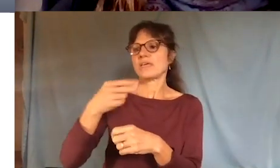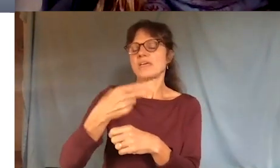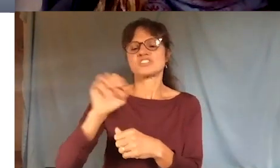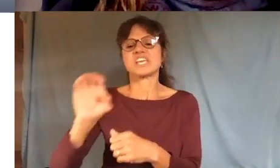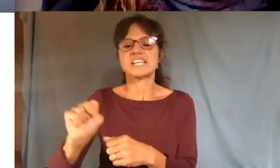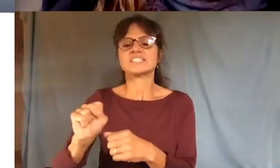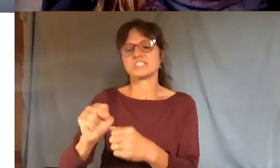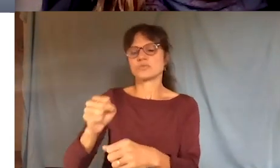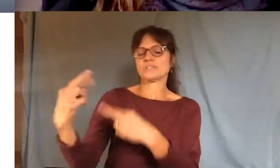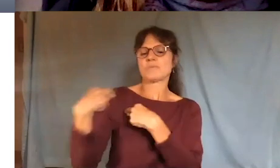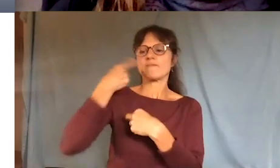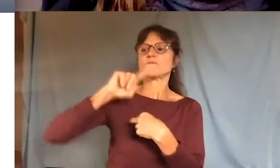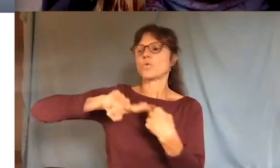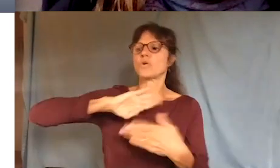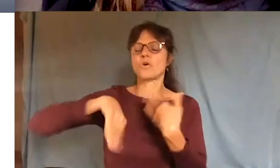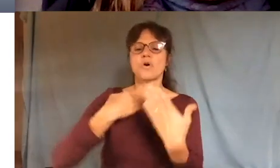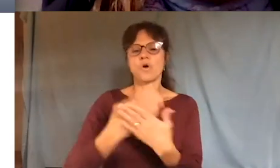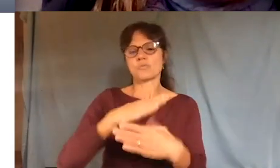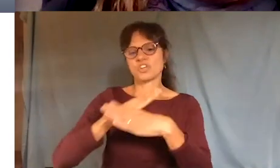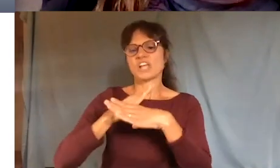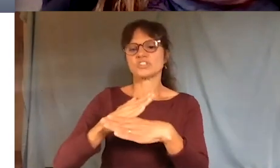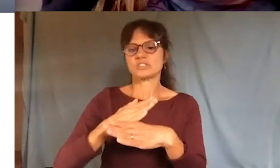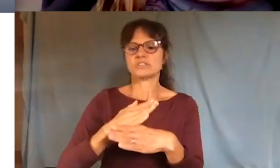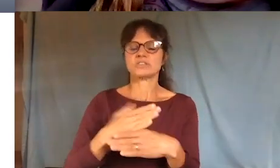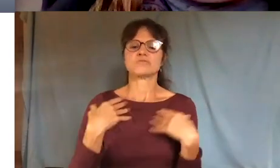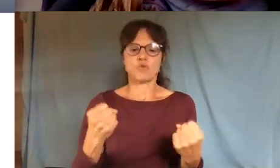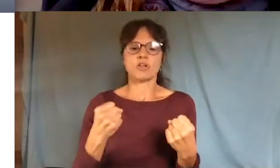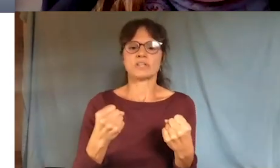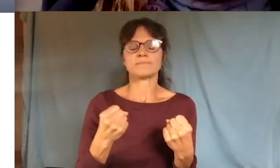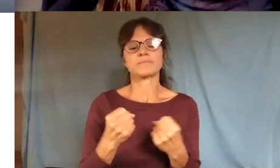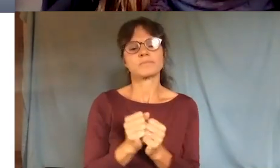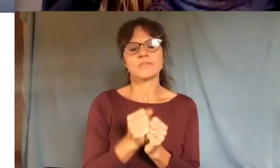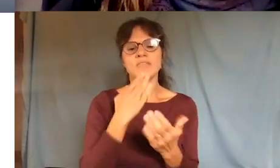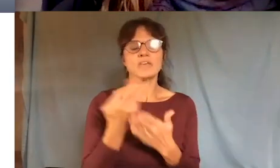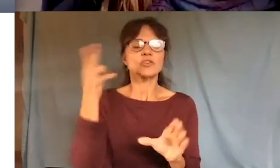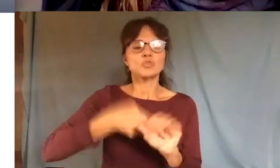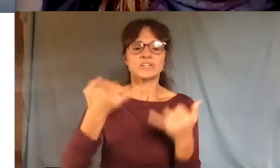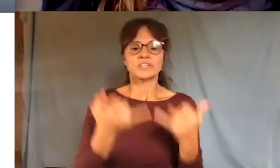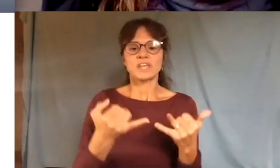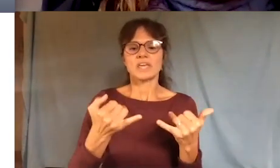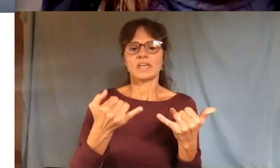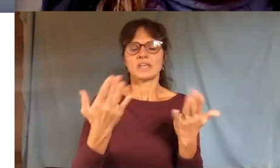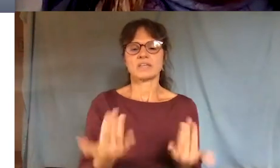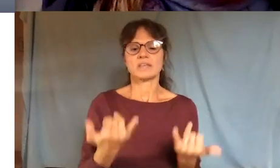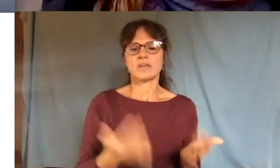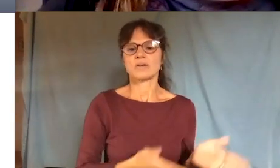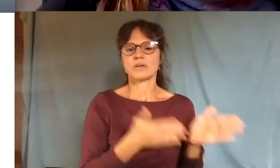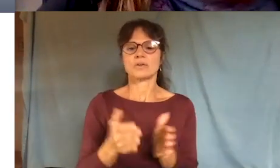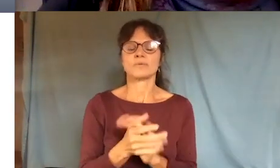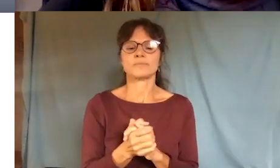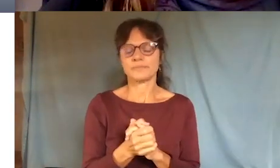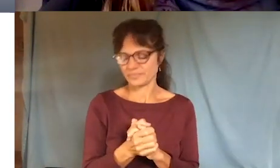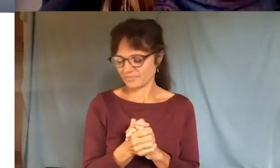protections fully and robustly. Thank you to everyone for joining today, and I'll turn the theoretical mic back to